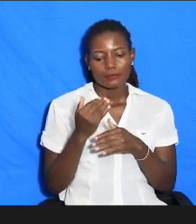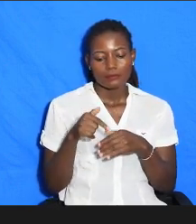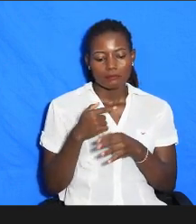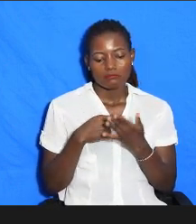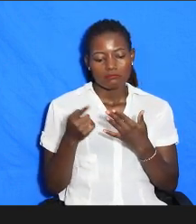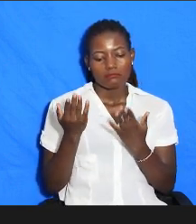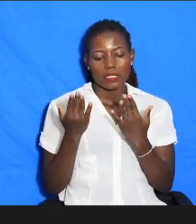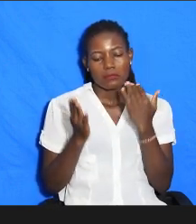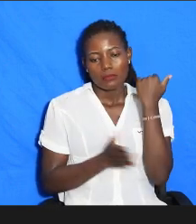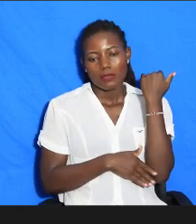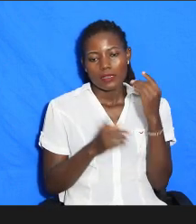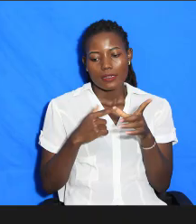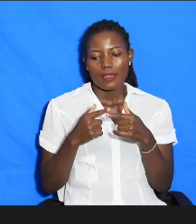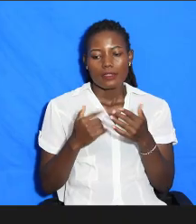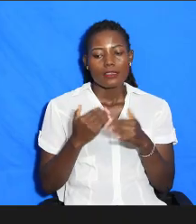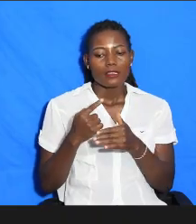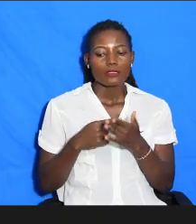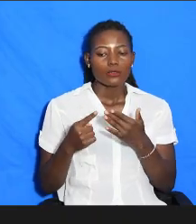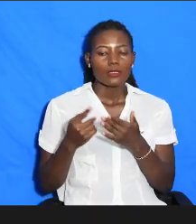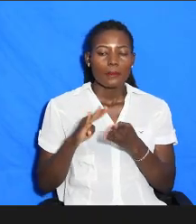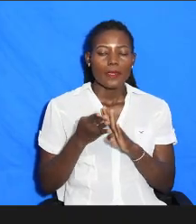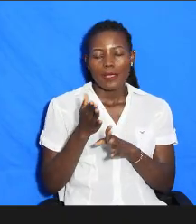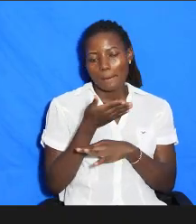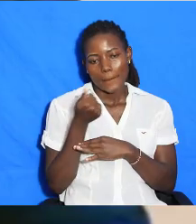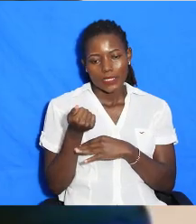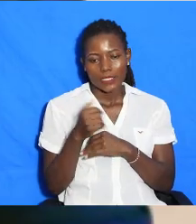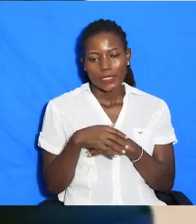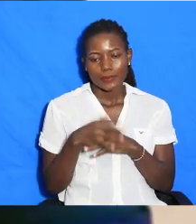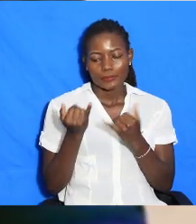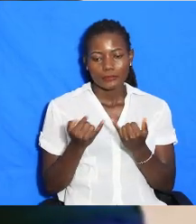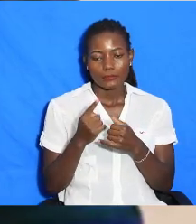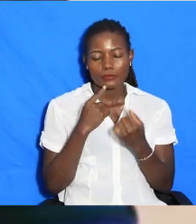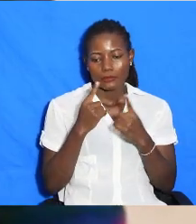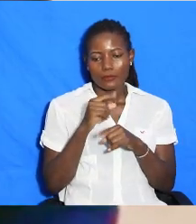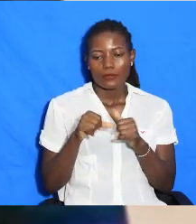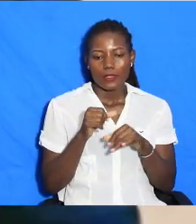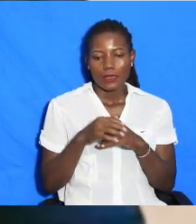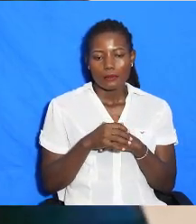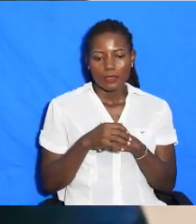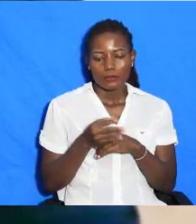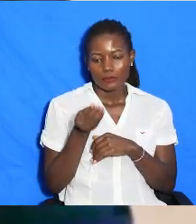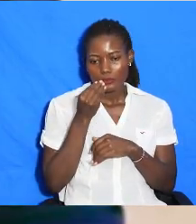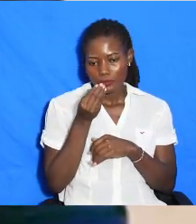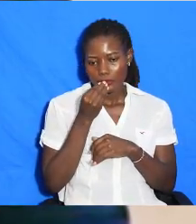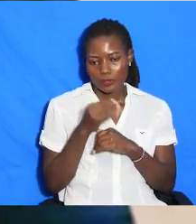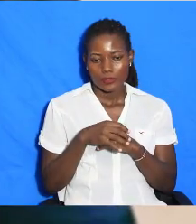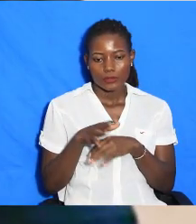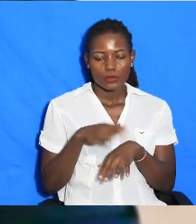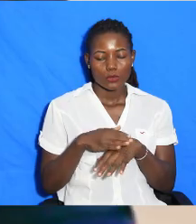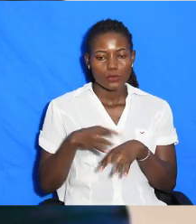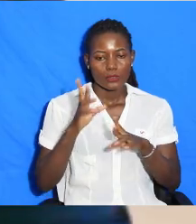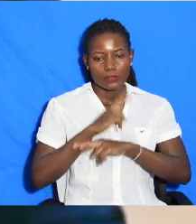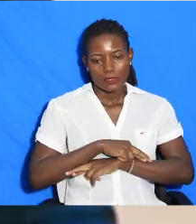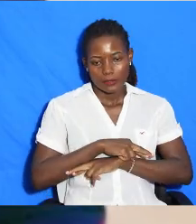and next week it gets even much, much, much better. okay, so you've mentioned about diet, good